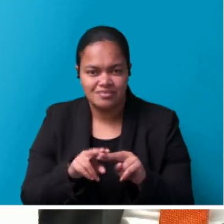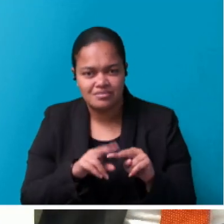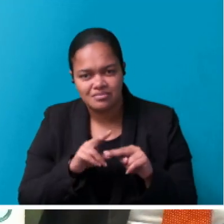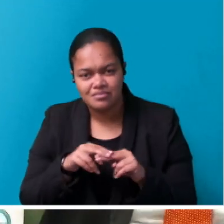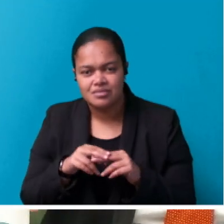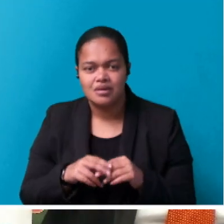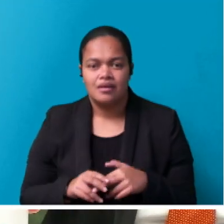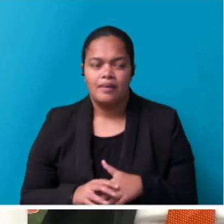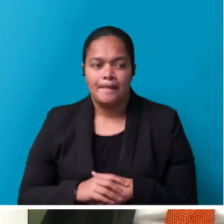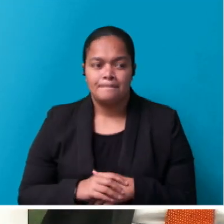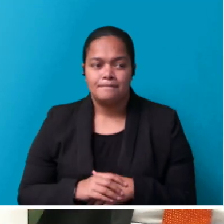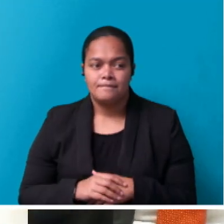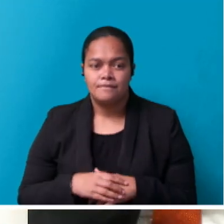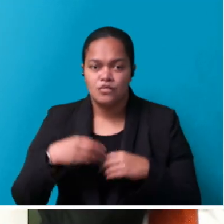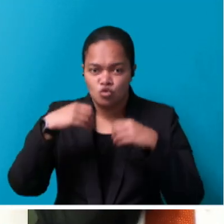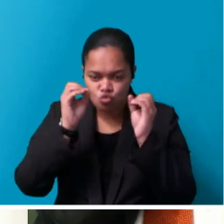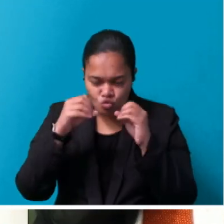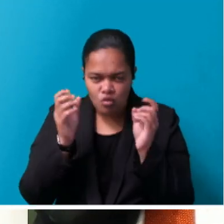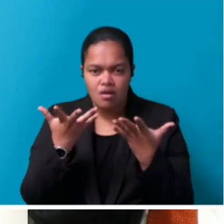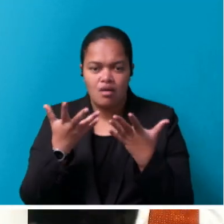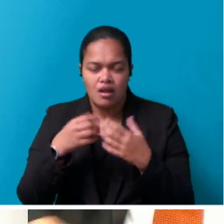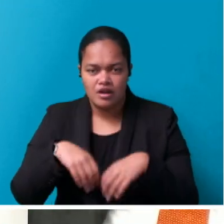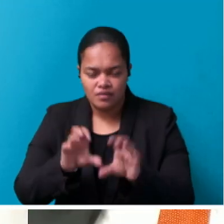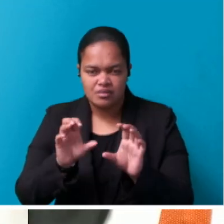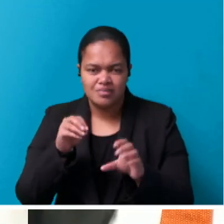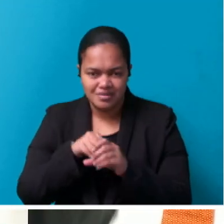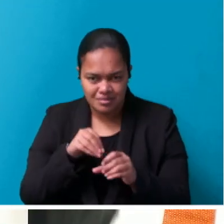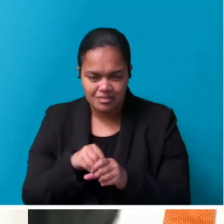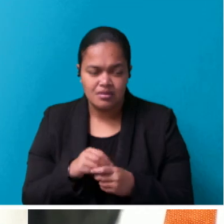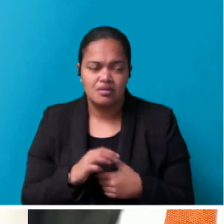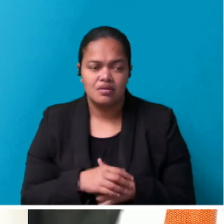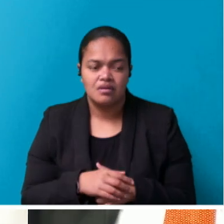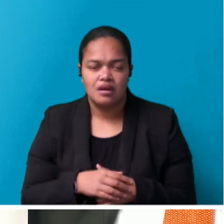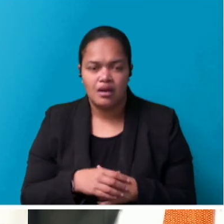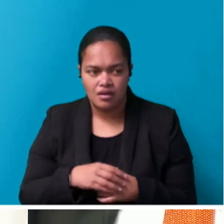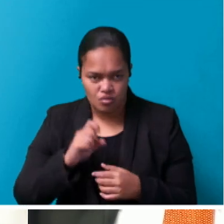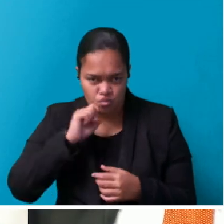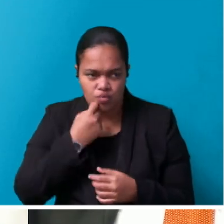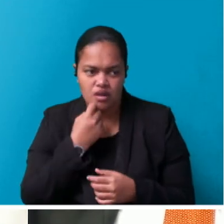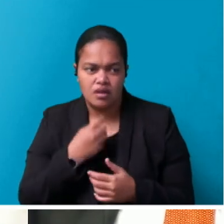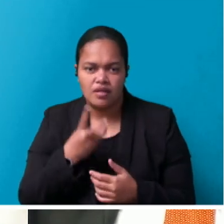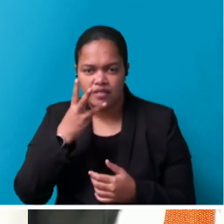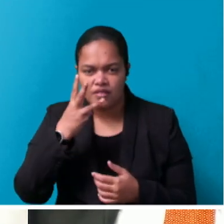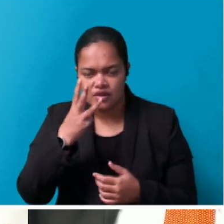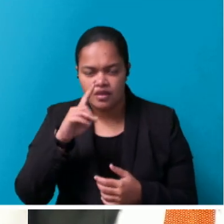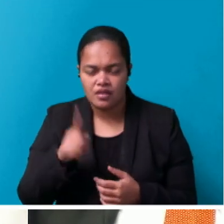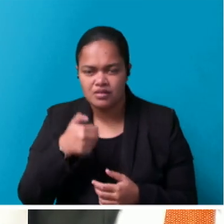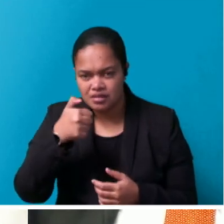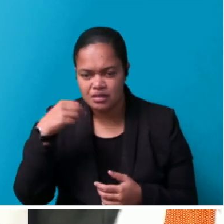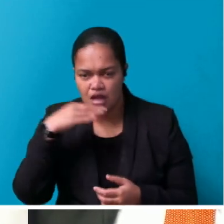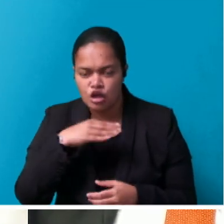The Google subsea cable investment, for instance, is expected to create over 3,600